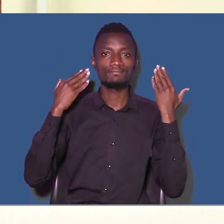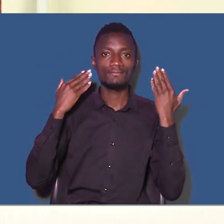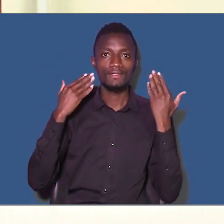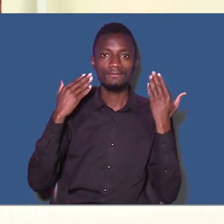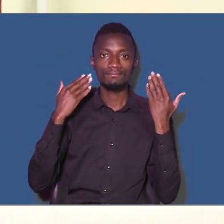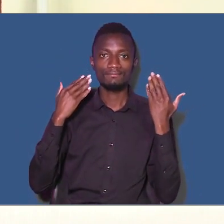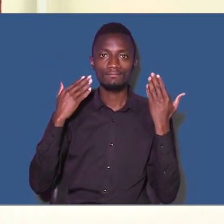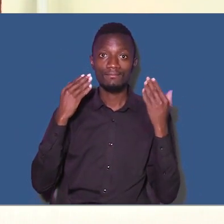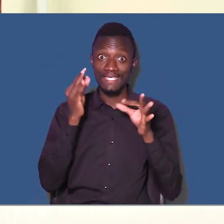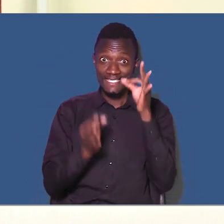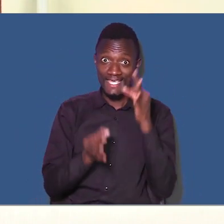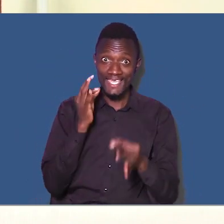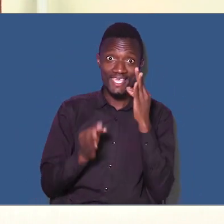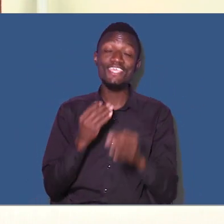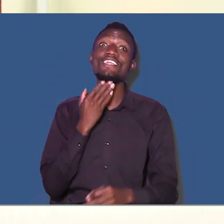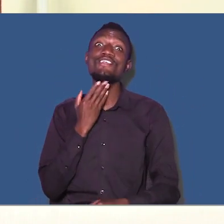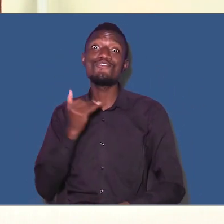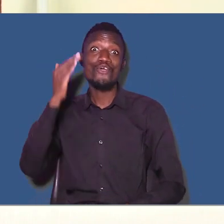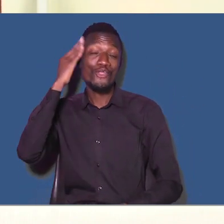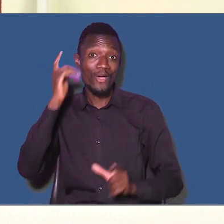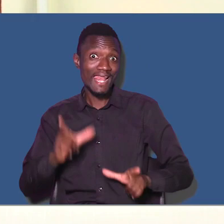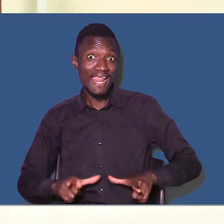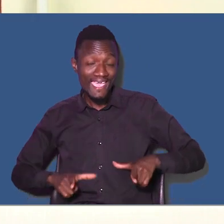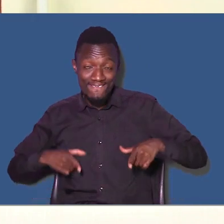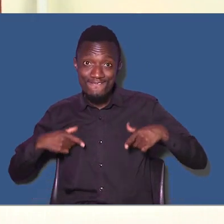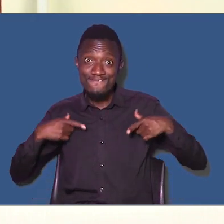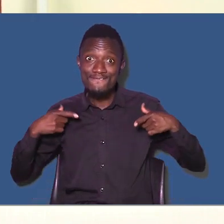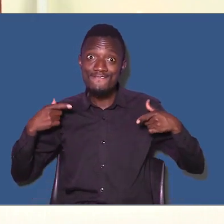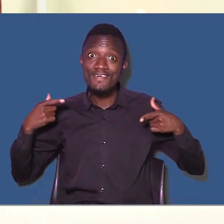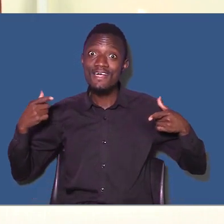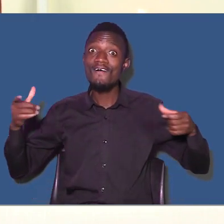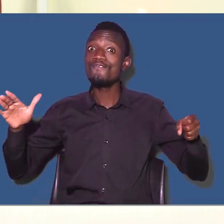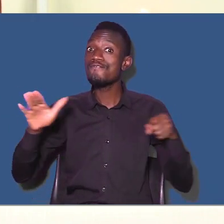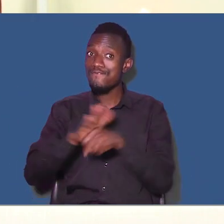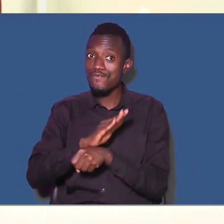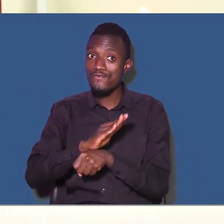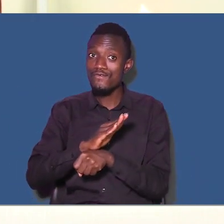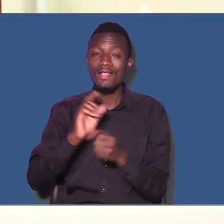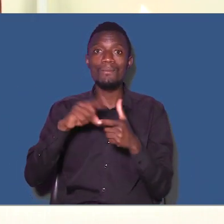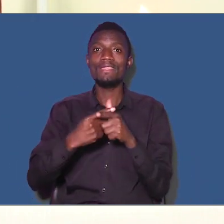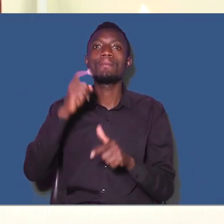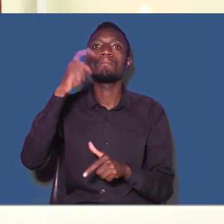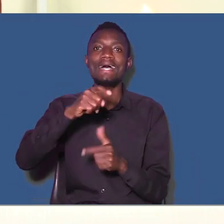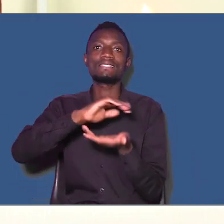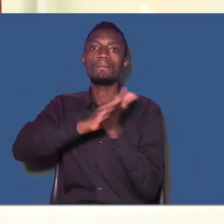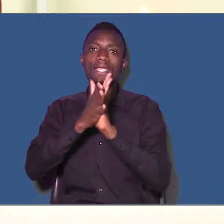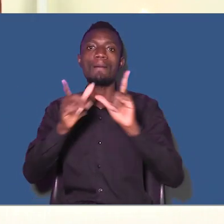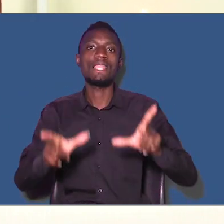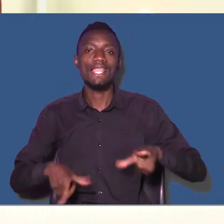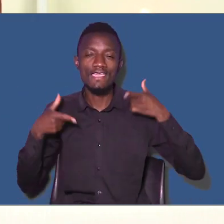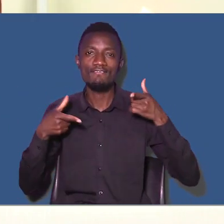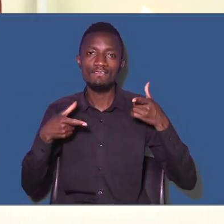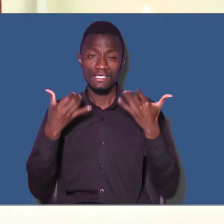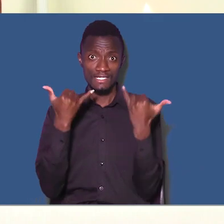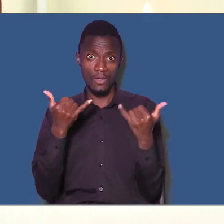life, one must know life. That is, one must be made alive through faith in